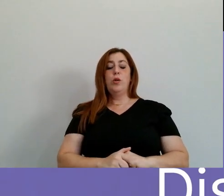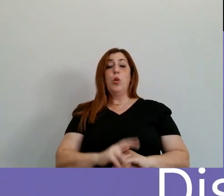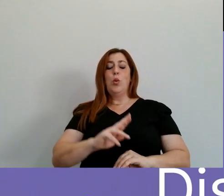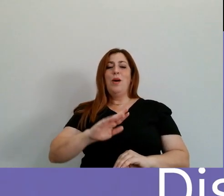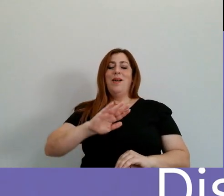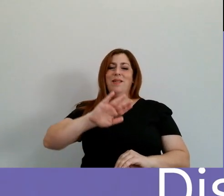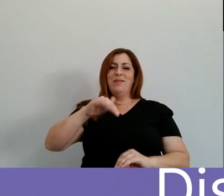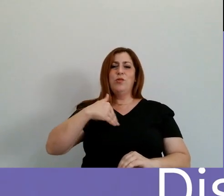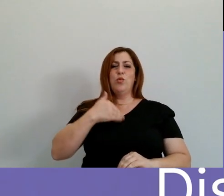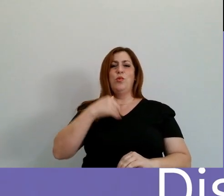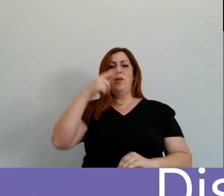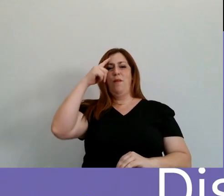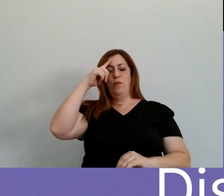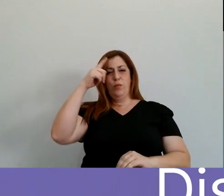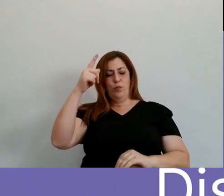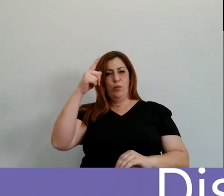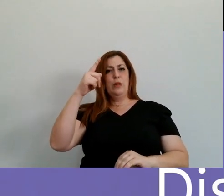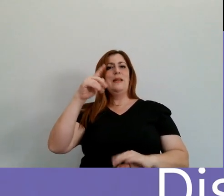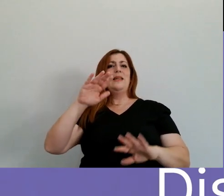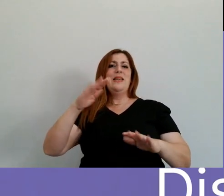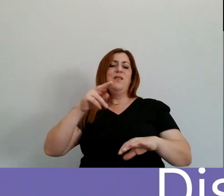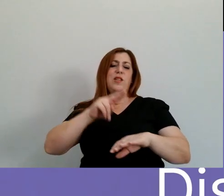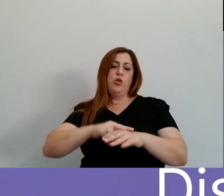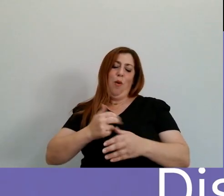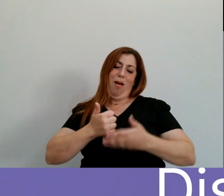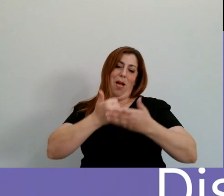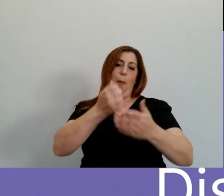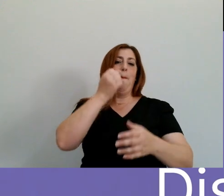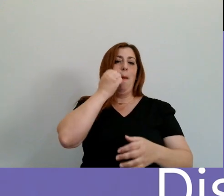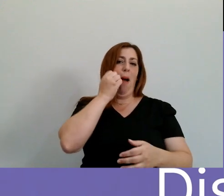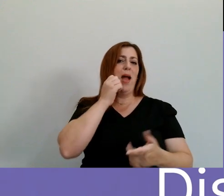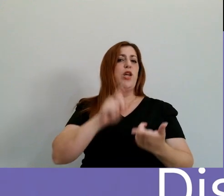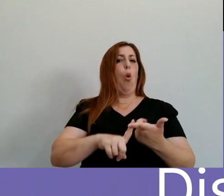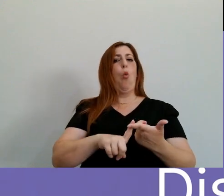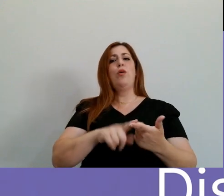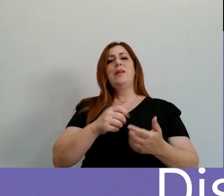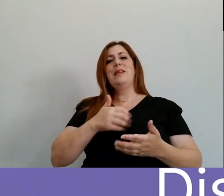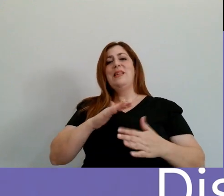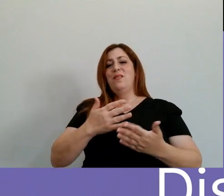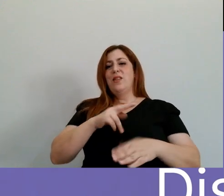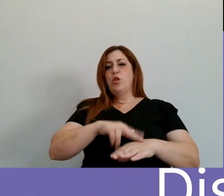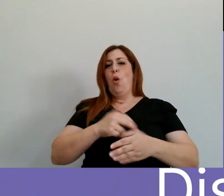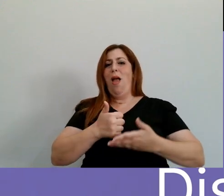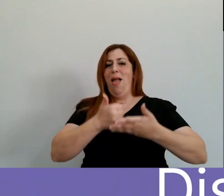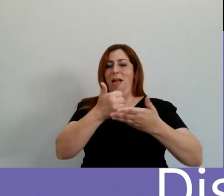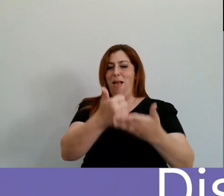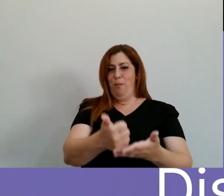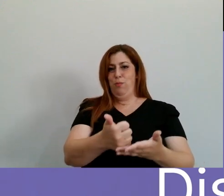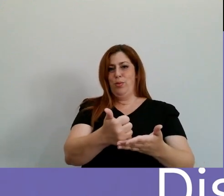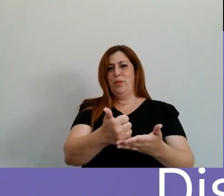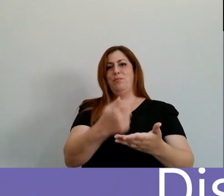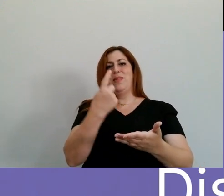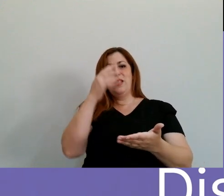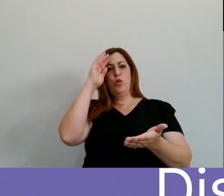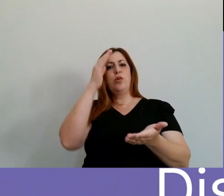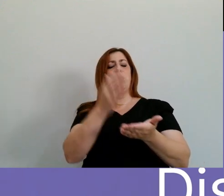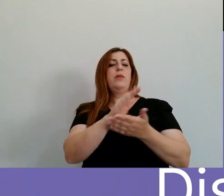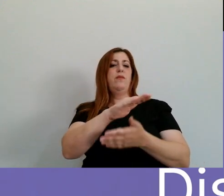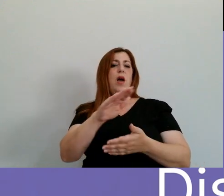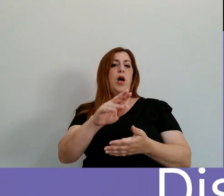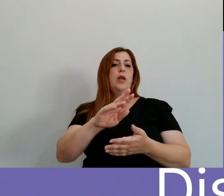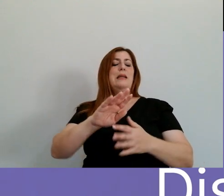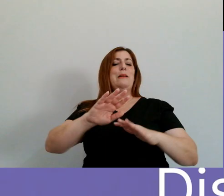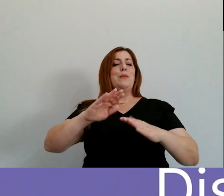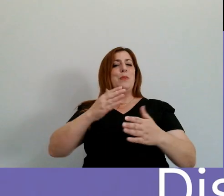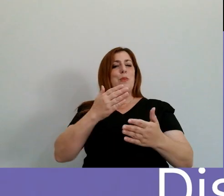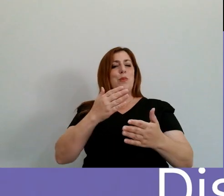how can we help the mother and the guardians basically regarding autism, and